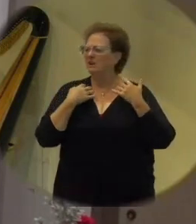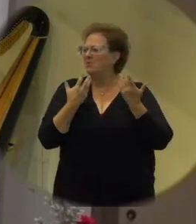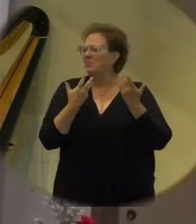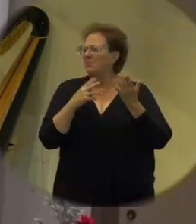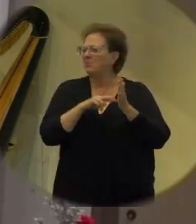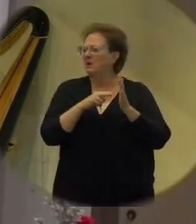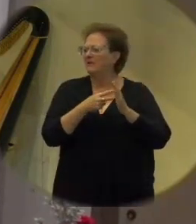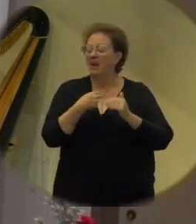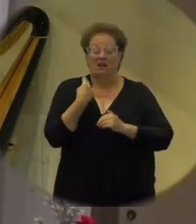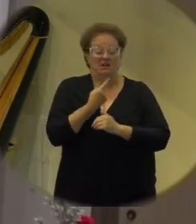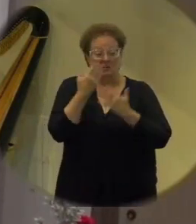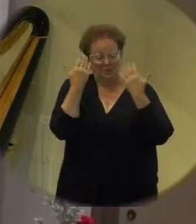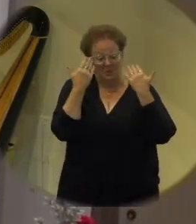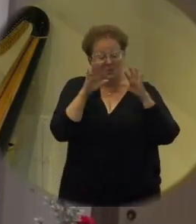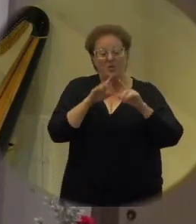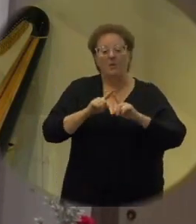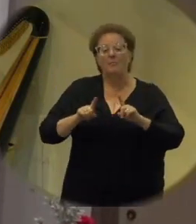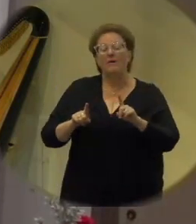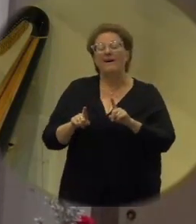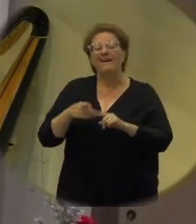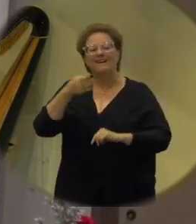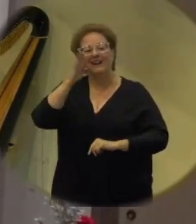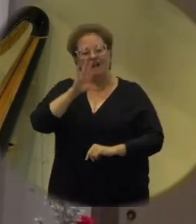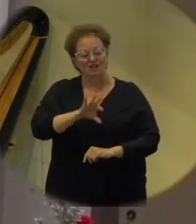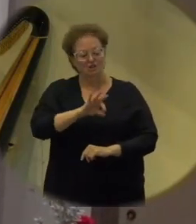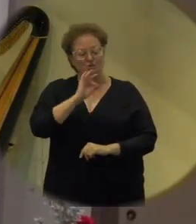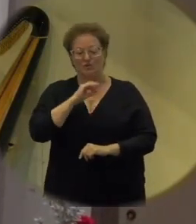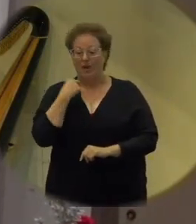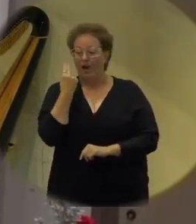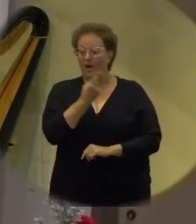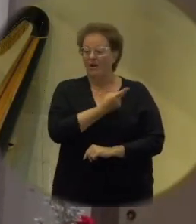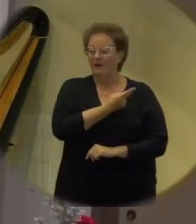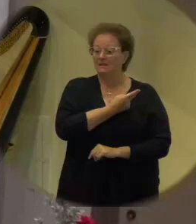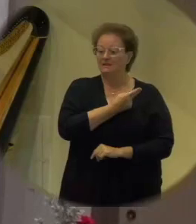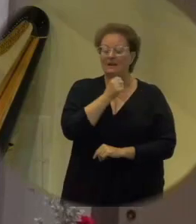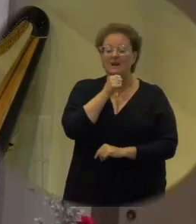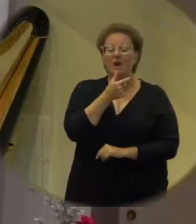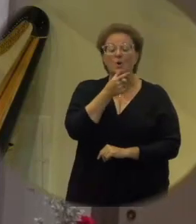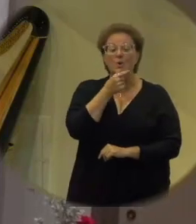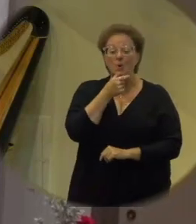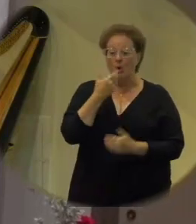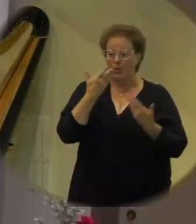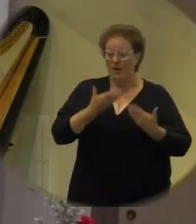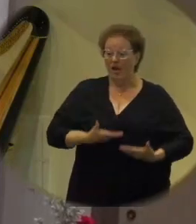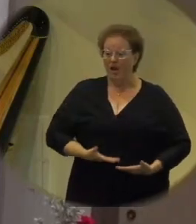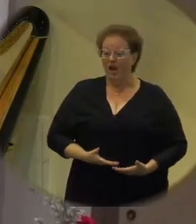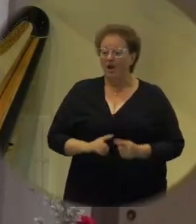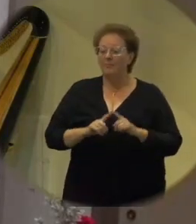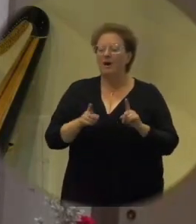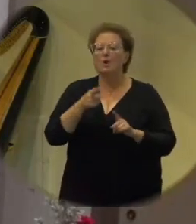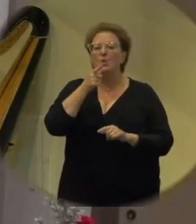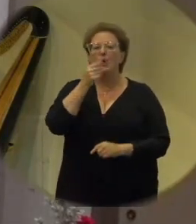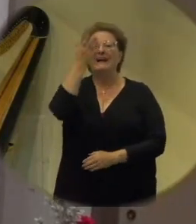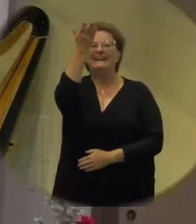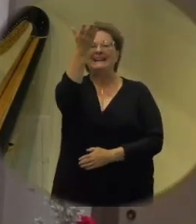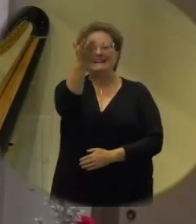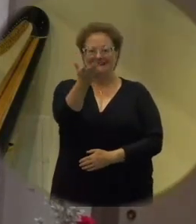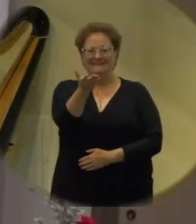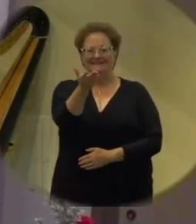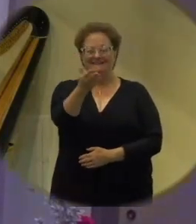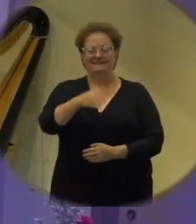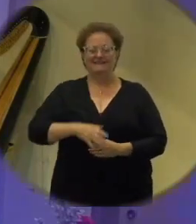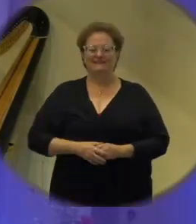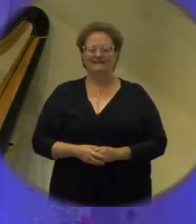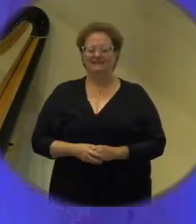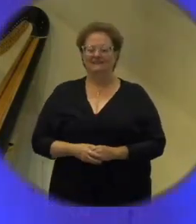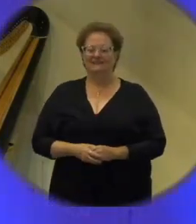list? And the answer is yes, because God always chooses us, not because of who we are, but because of who he is. And then sometimes